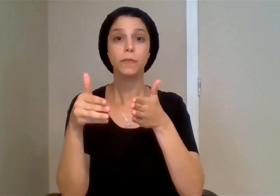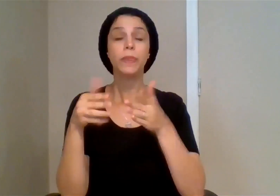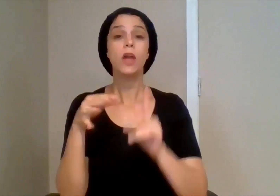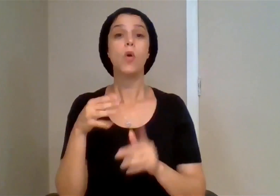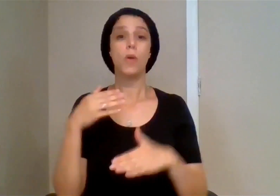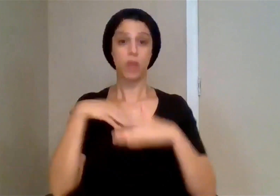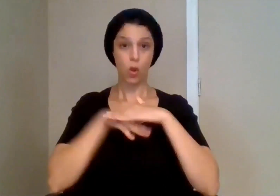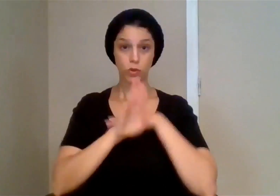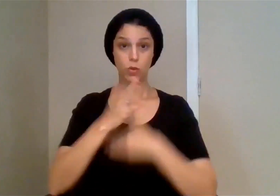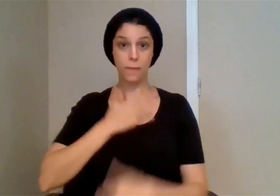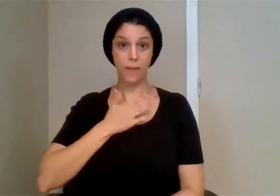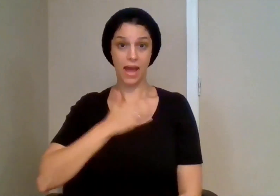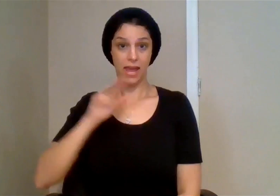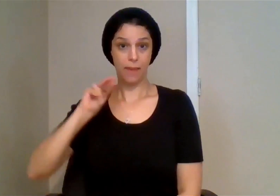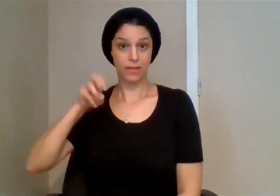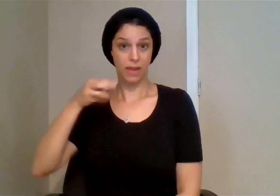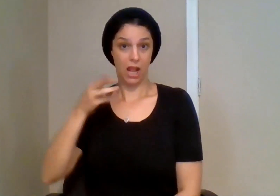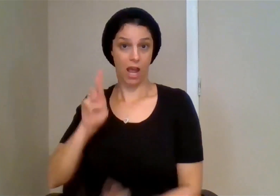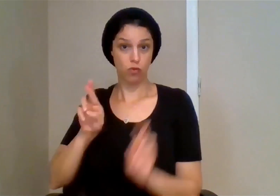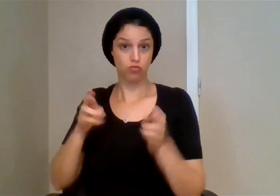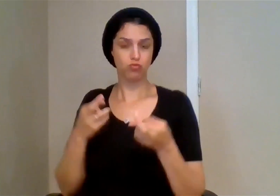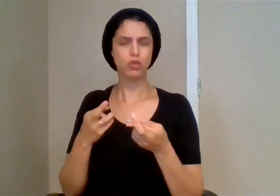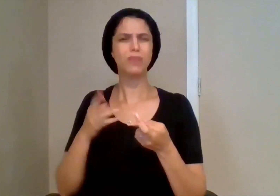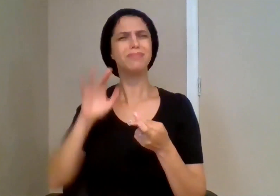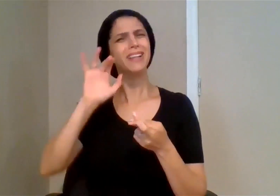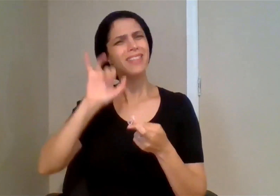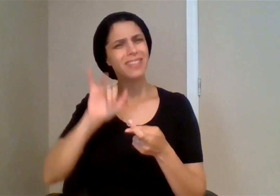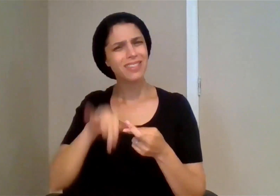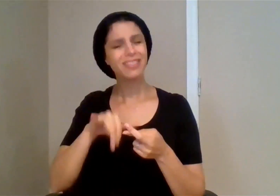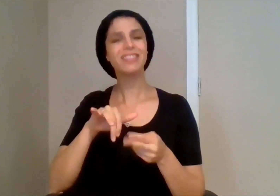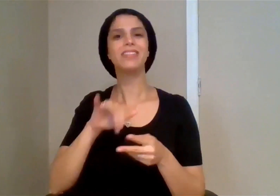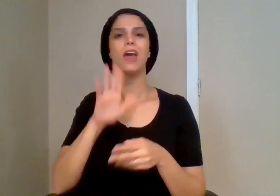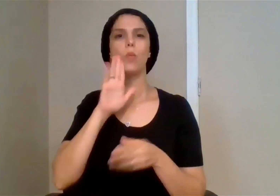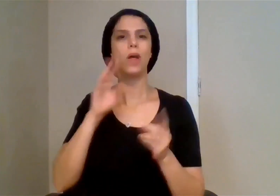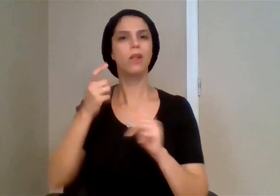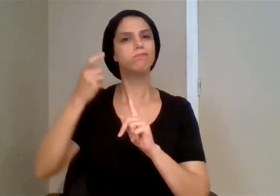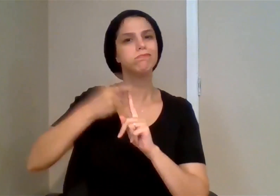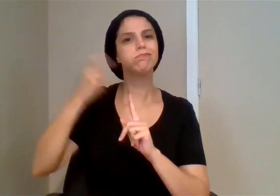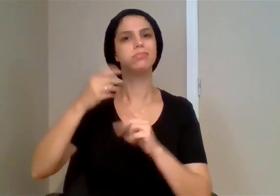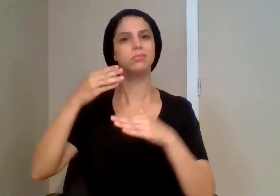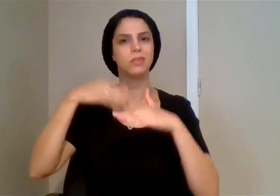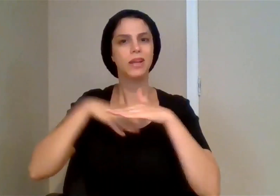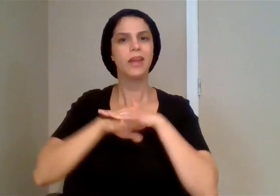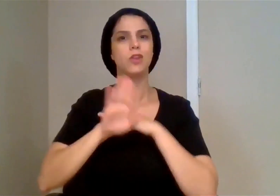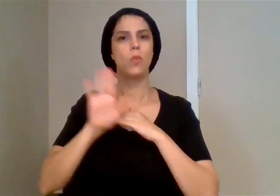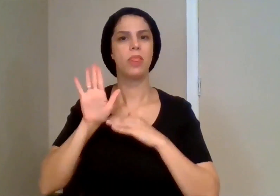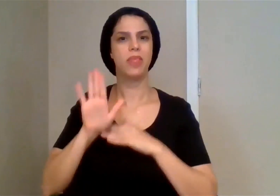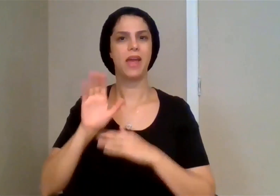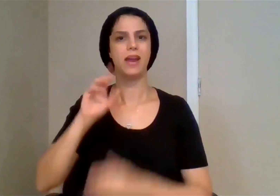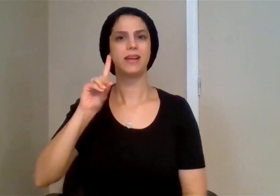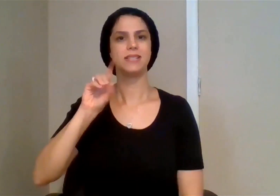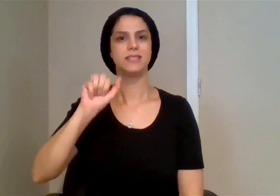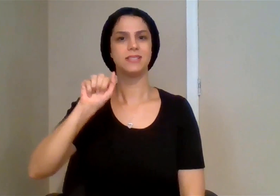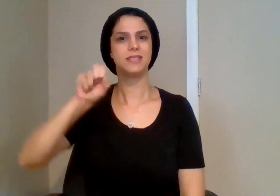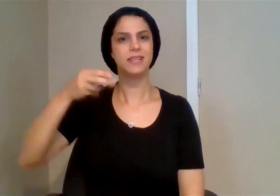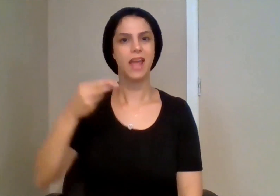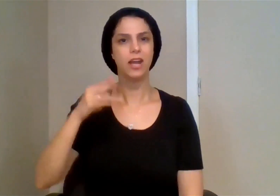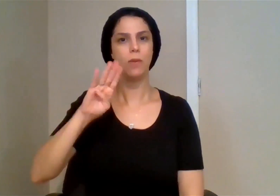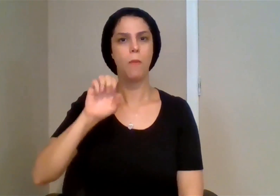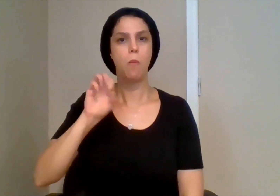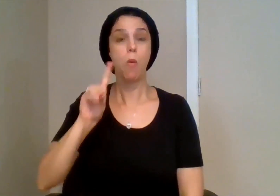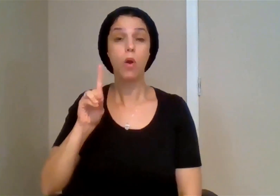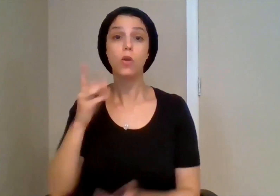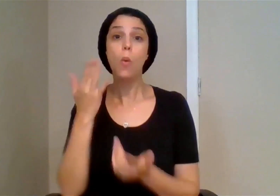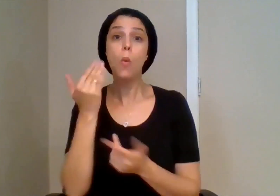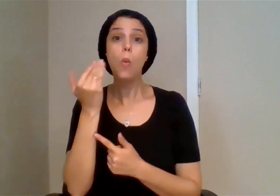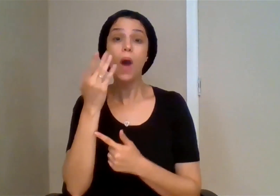myMCPS Classroom, that automatically passes them into their dashboard because they're logged in and they're just simply